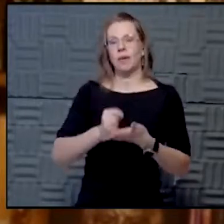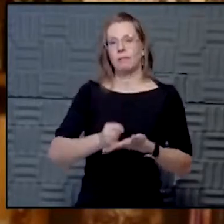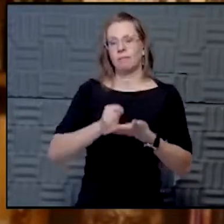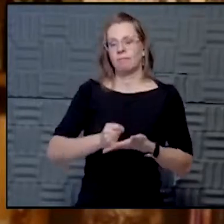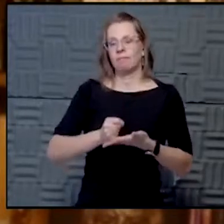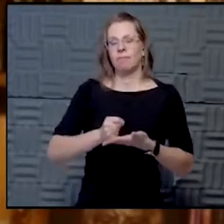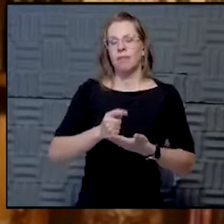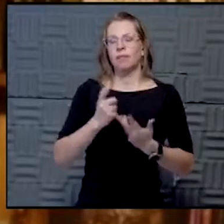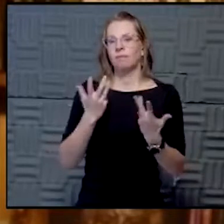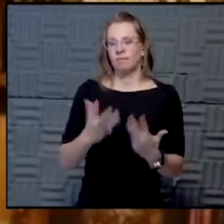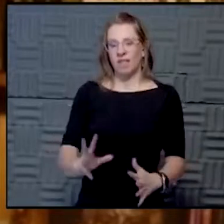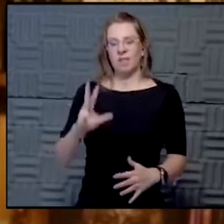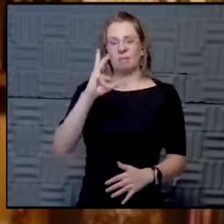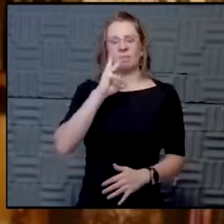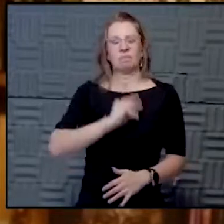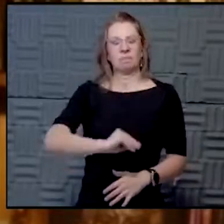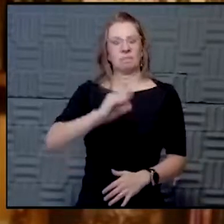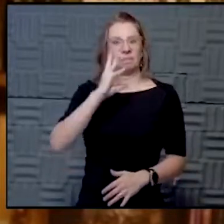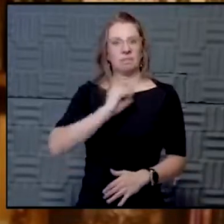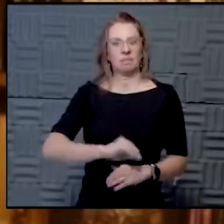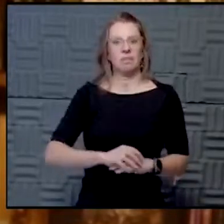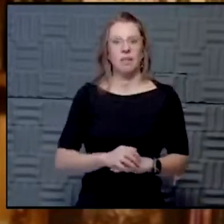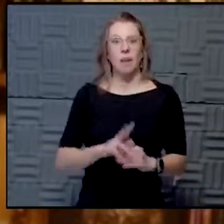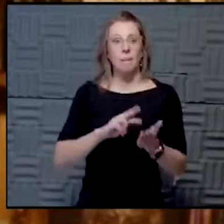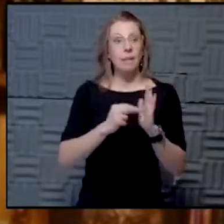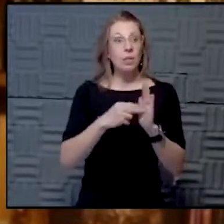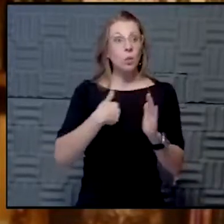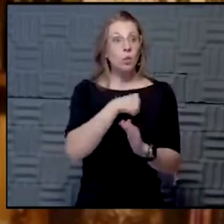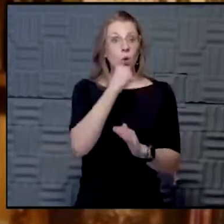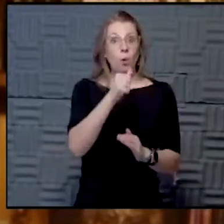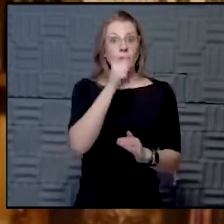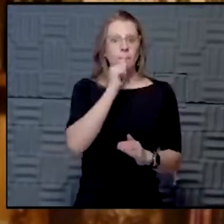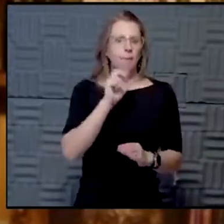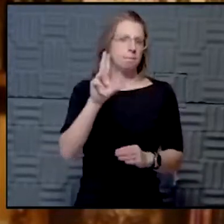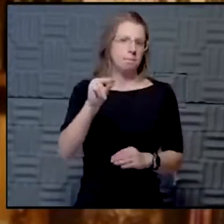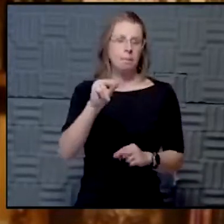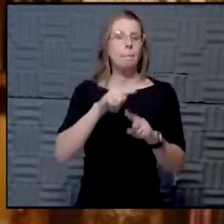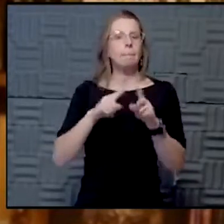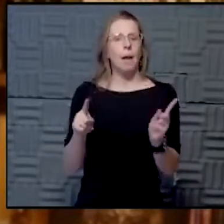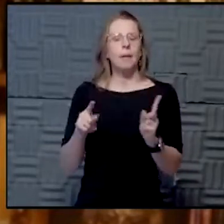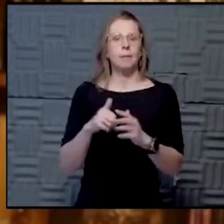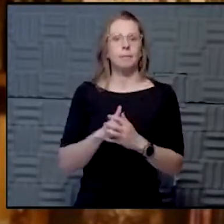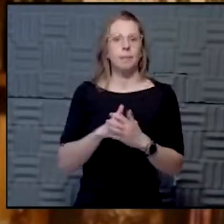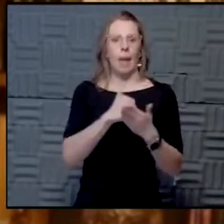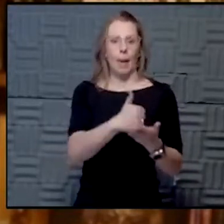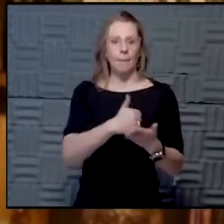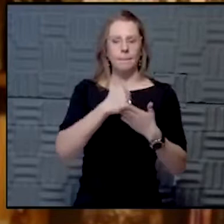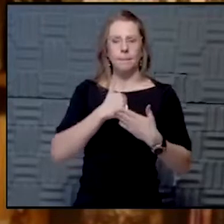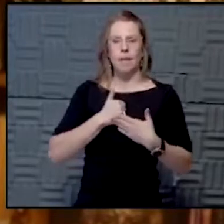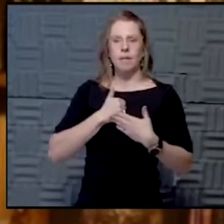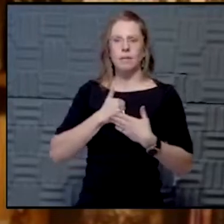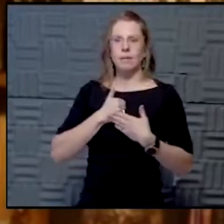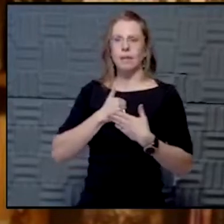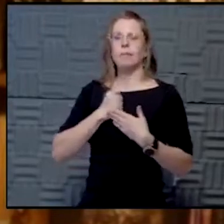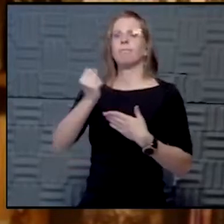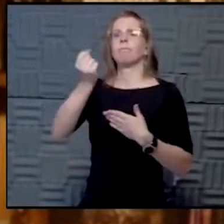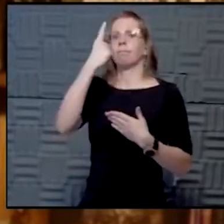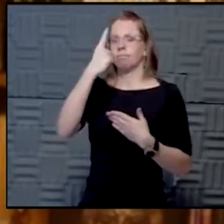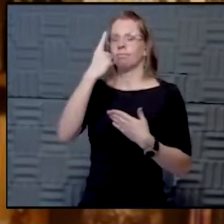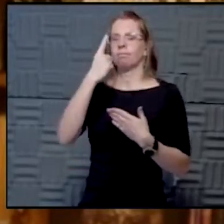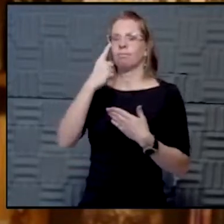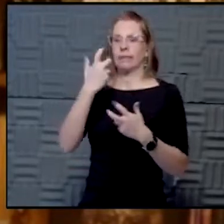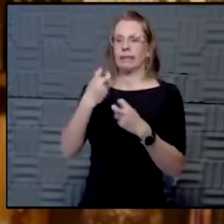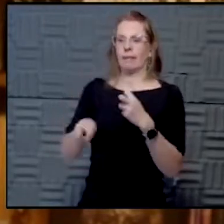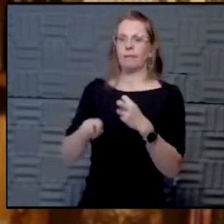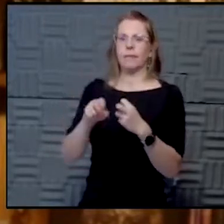And that doesn't mean we don't suffer, but I think that it does help us respond to tough situations